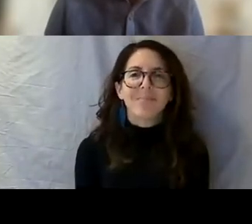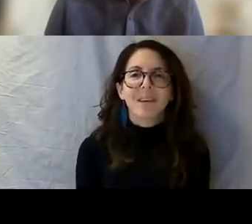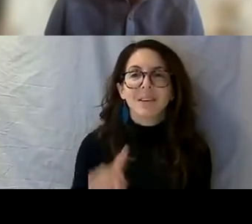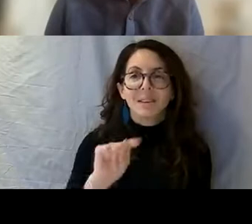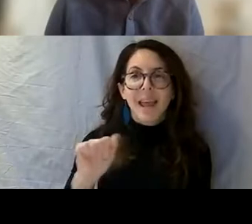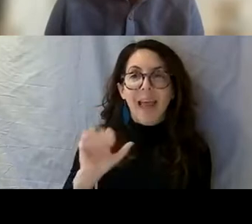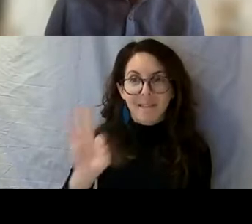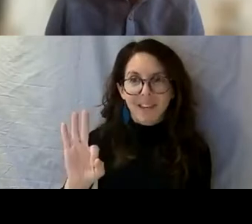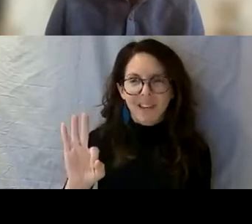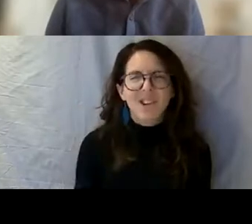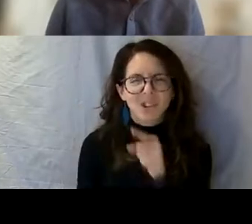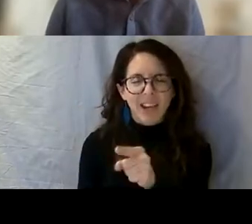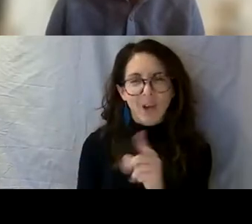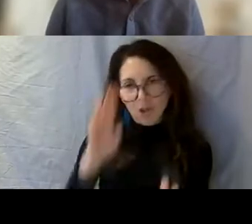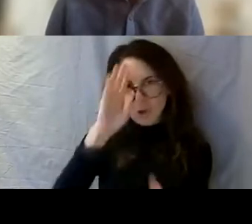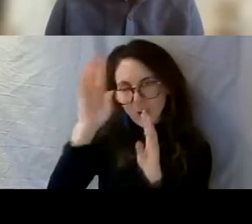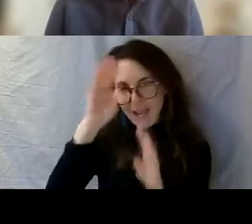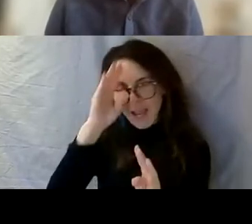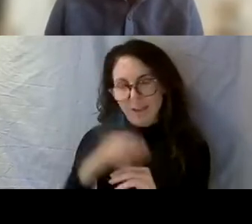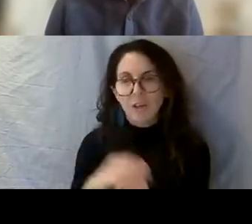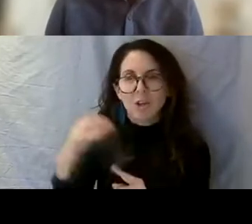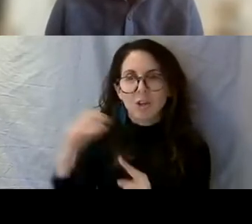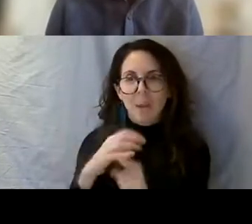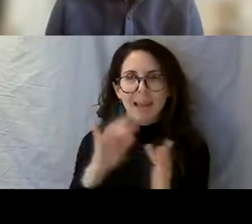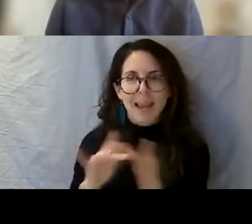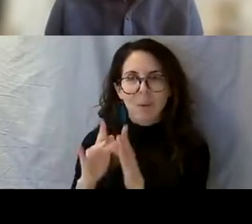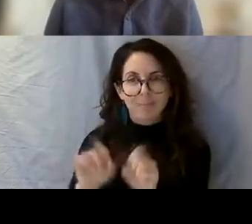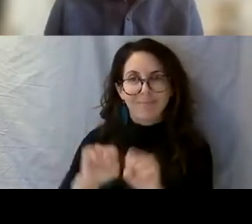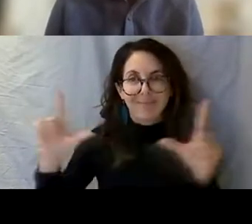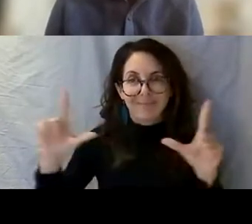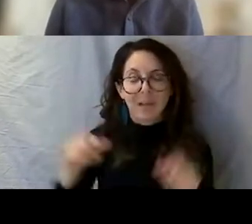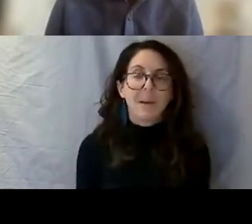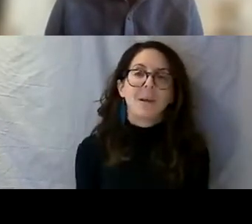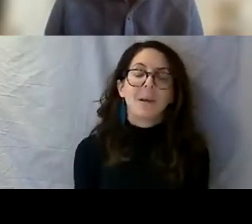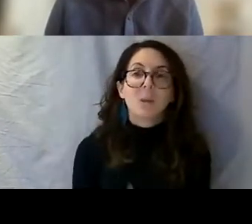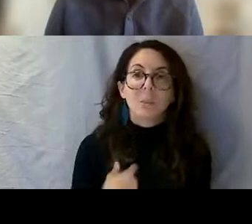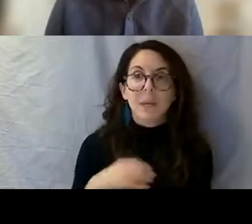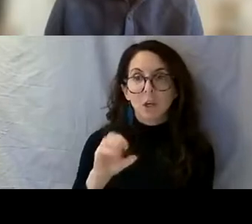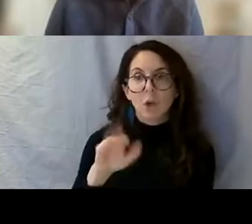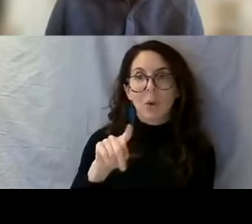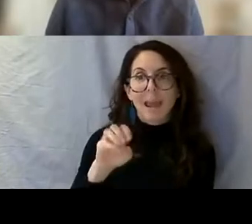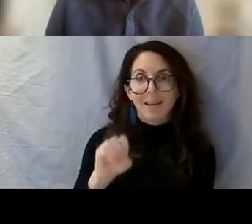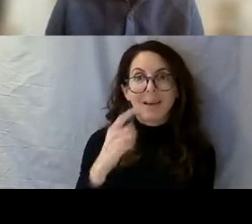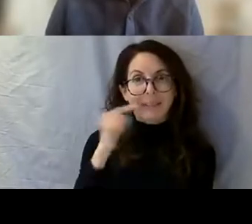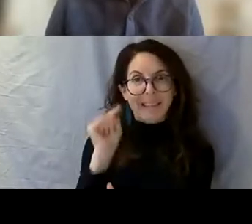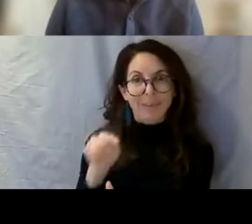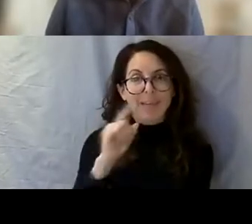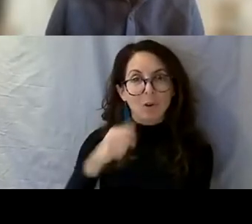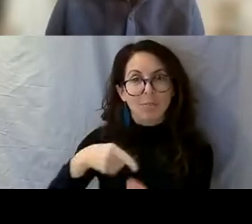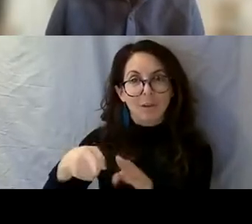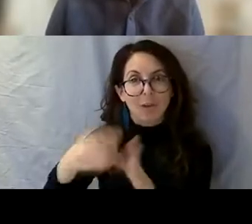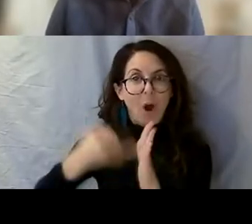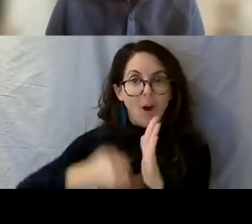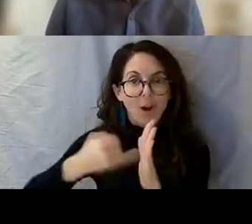Foundation's website. There's a ton of resources. And since I curated them specifically for arts professionals and